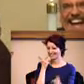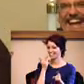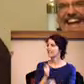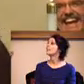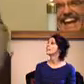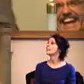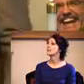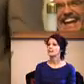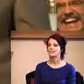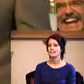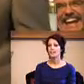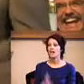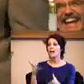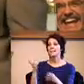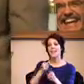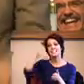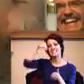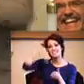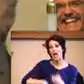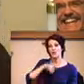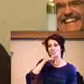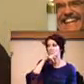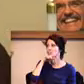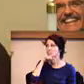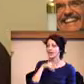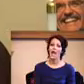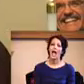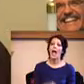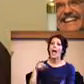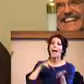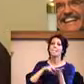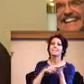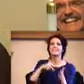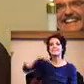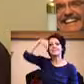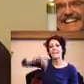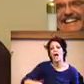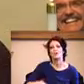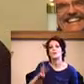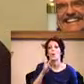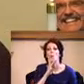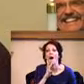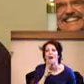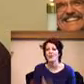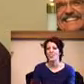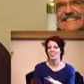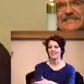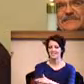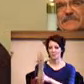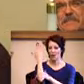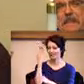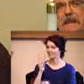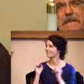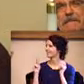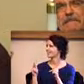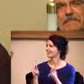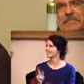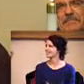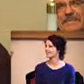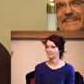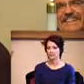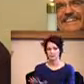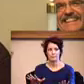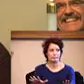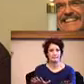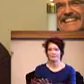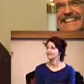invite you to get down and dirty this morning no down in the water this morning okay let's get in let's